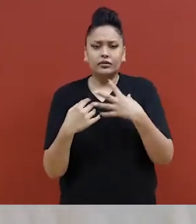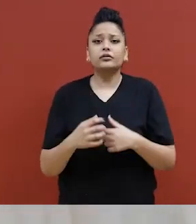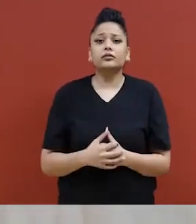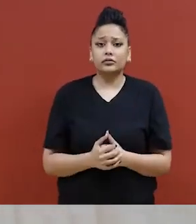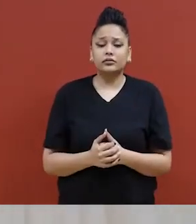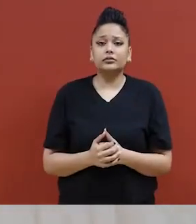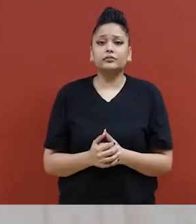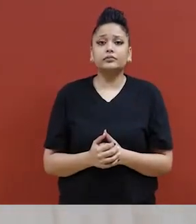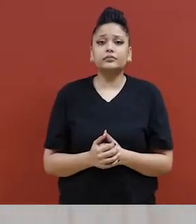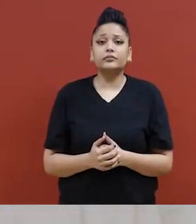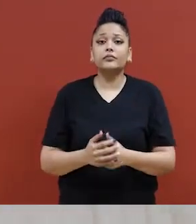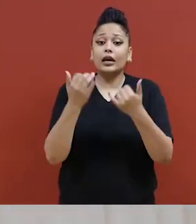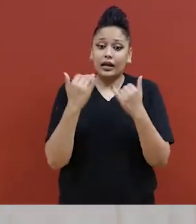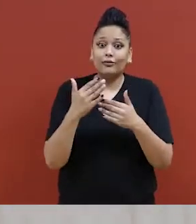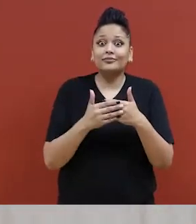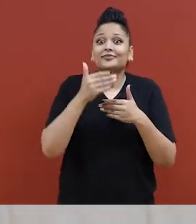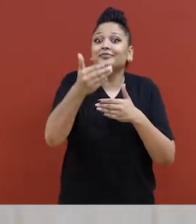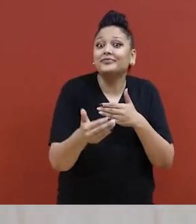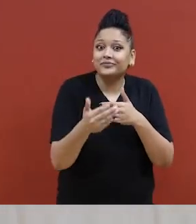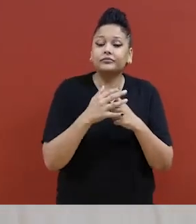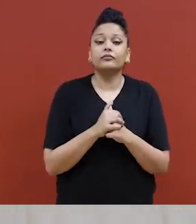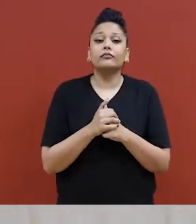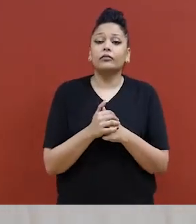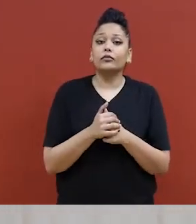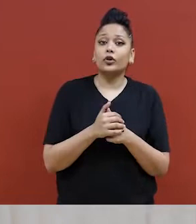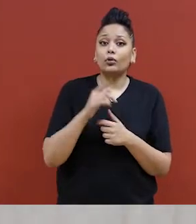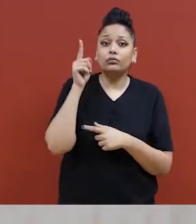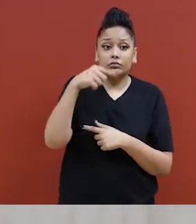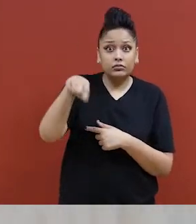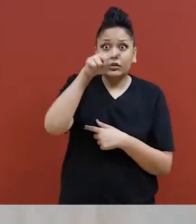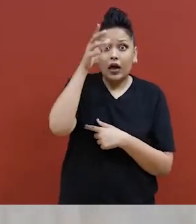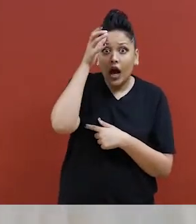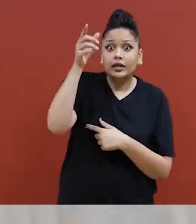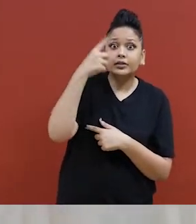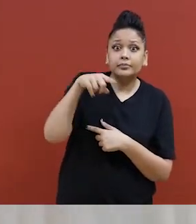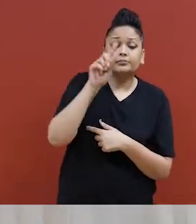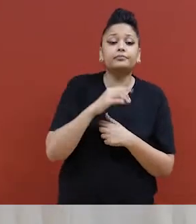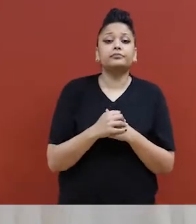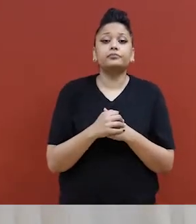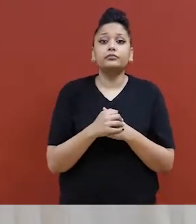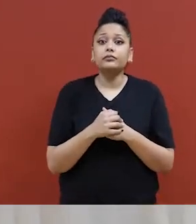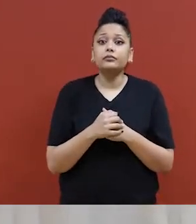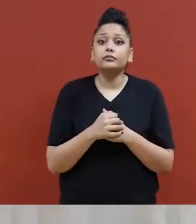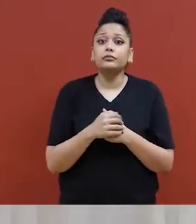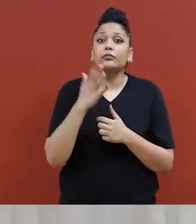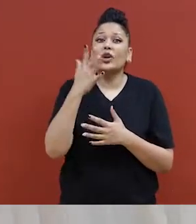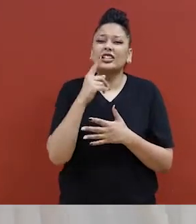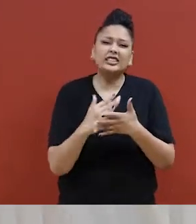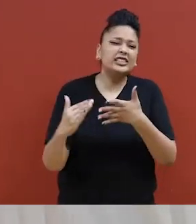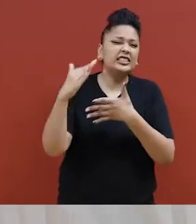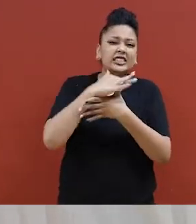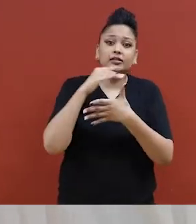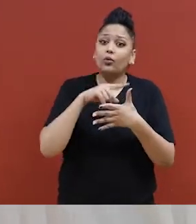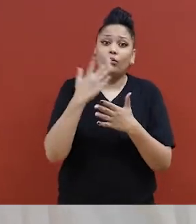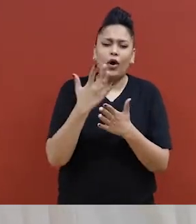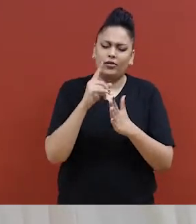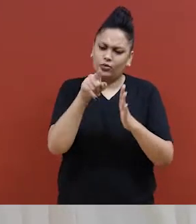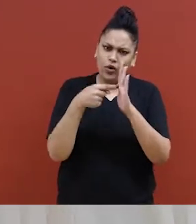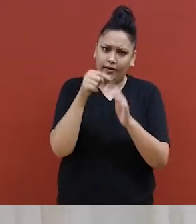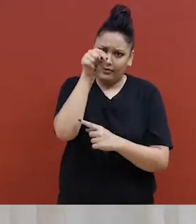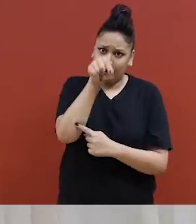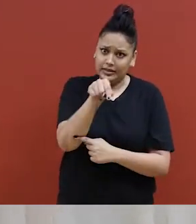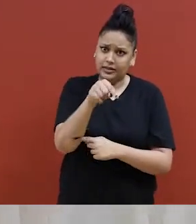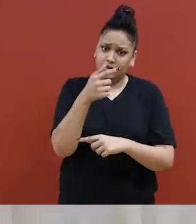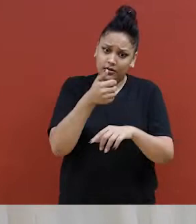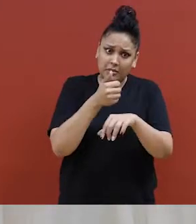work from an understanding in Wen-Do Women's Self-Defense that our main job is to break